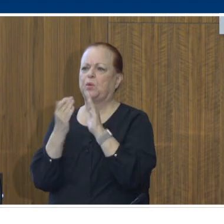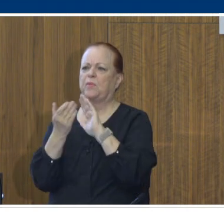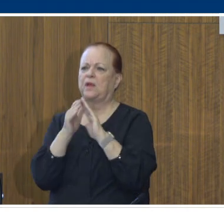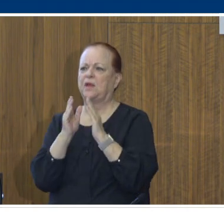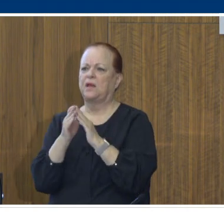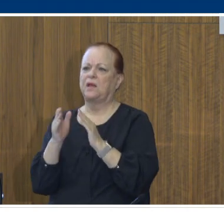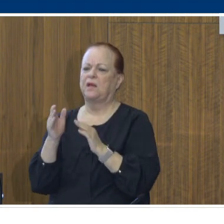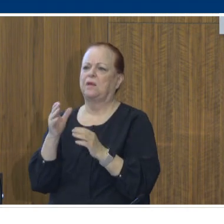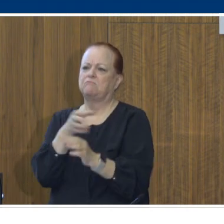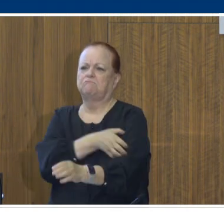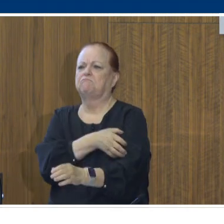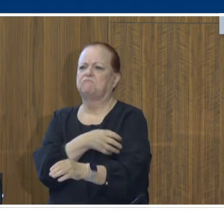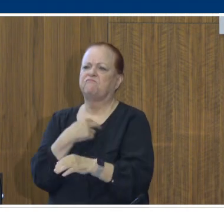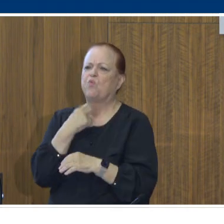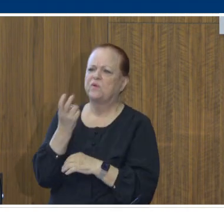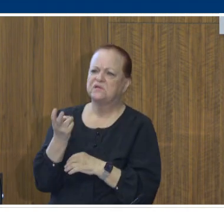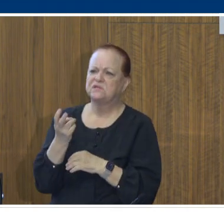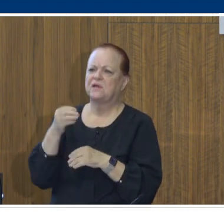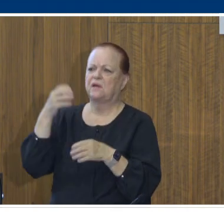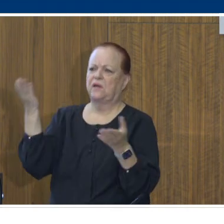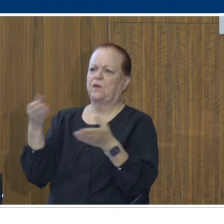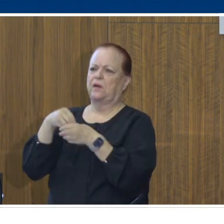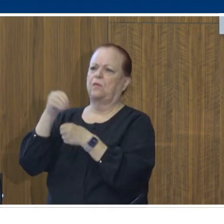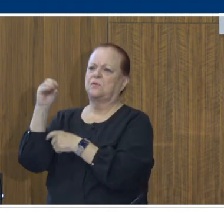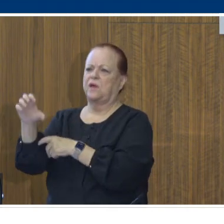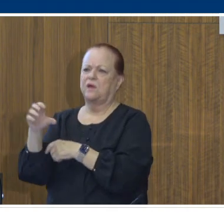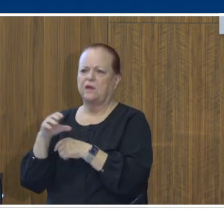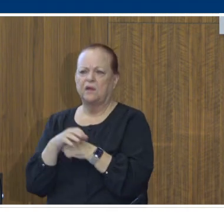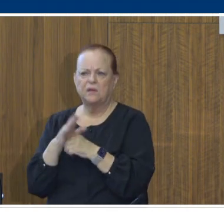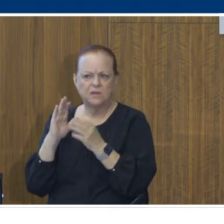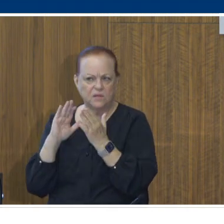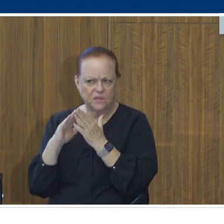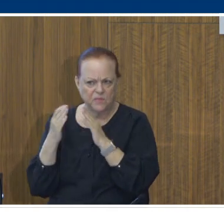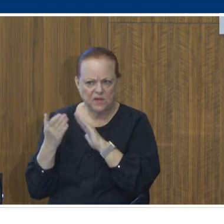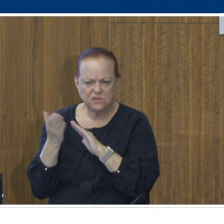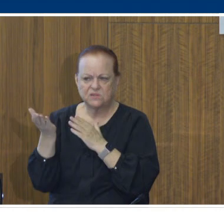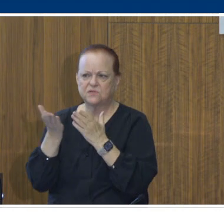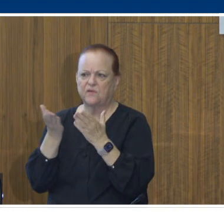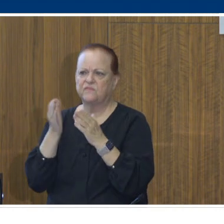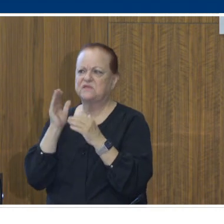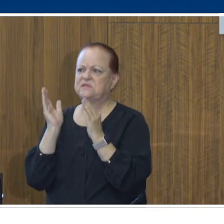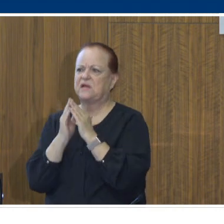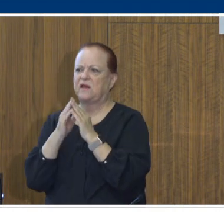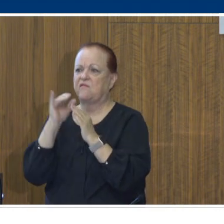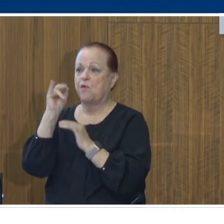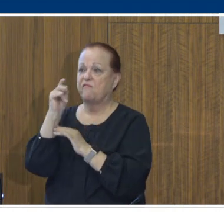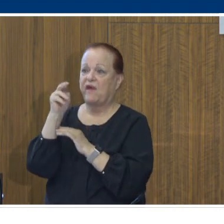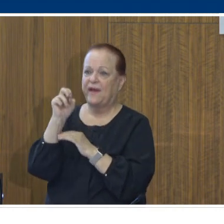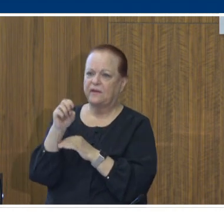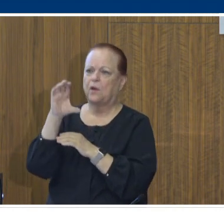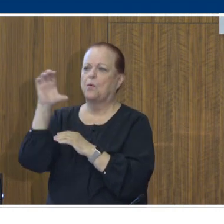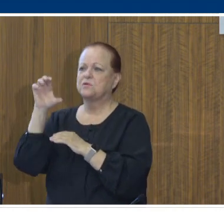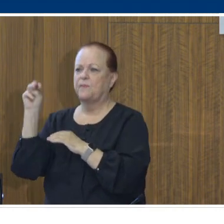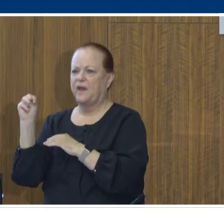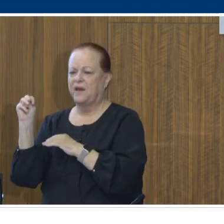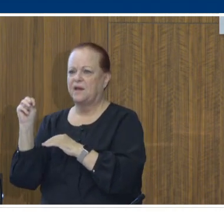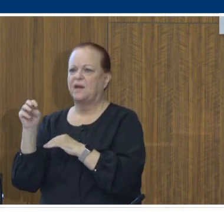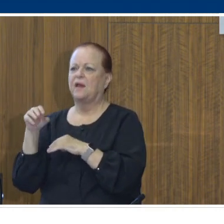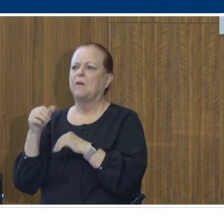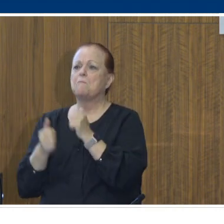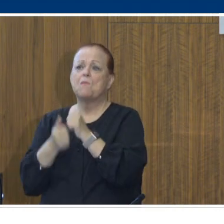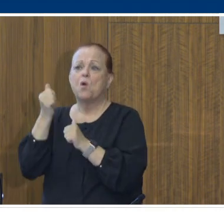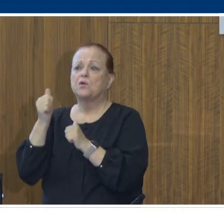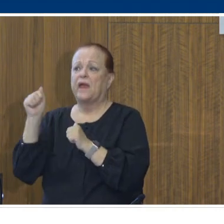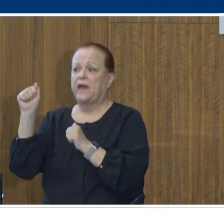redistricting processes in Orange County. The communities of interest we serve in the city of Irvine and Costa Mesa primarily consist of Asian